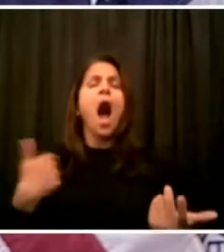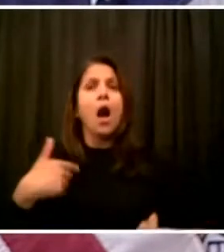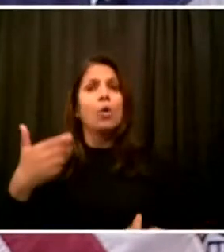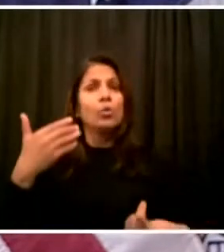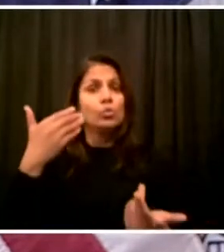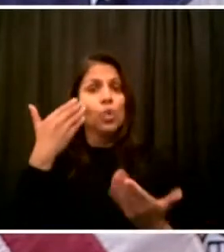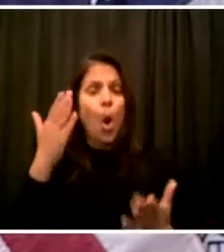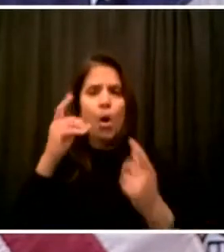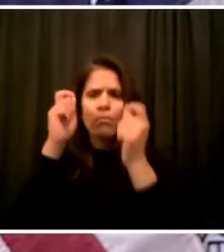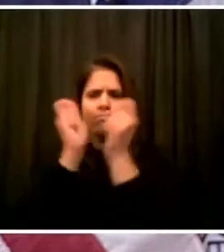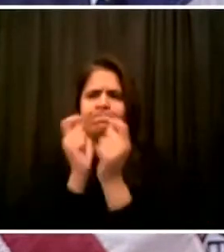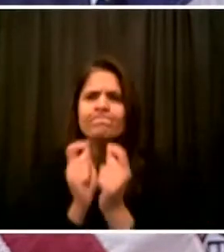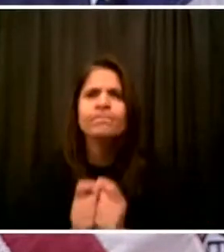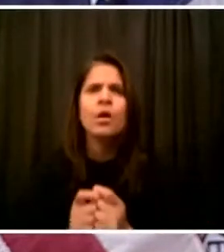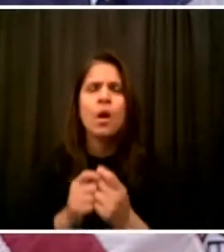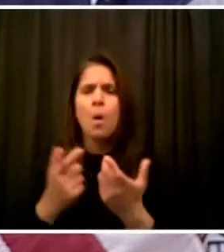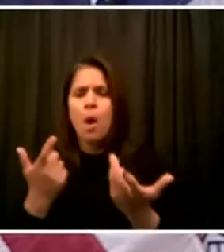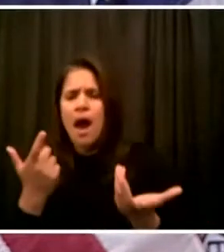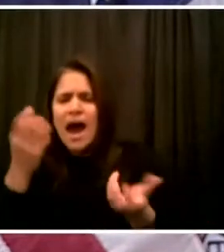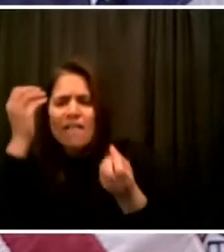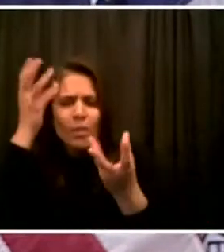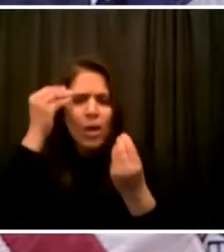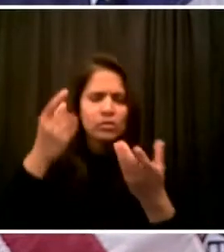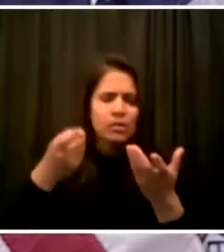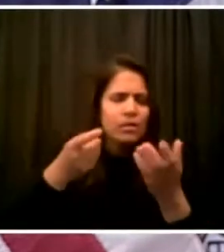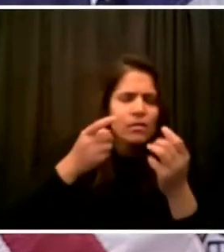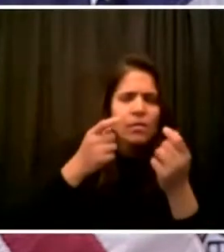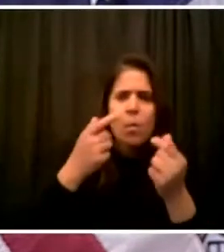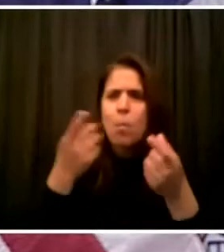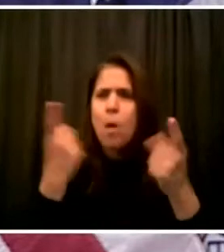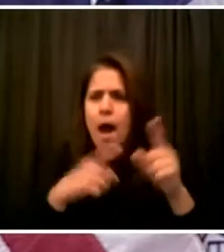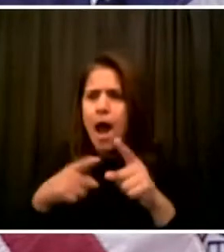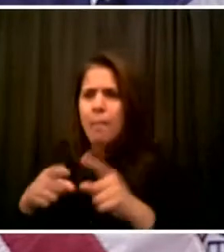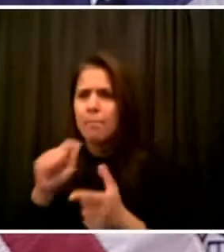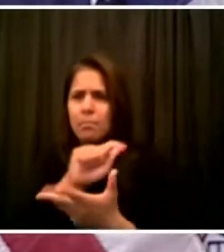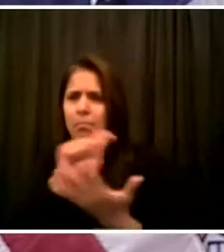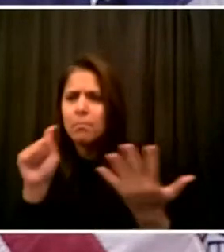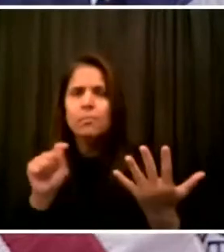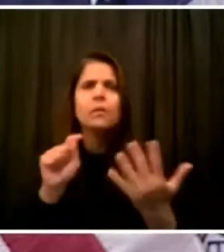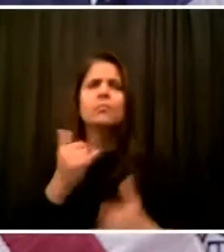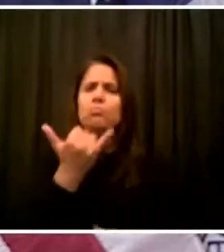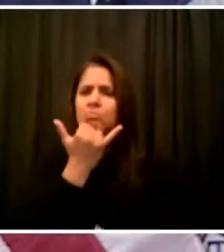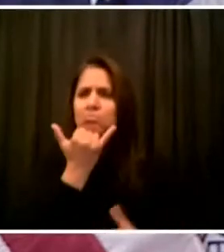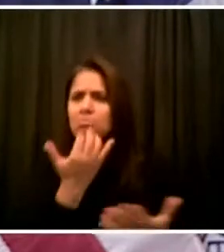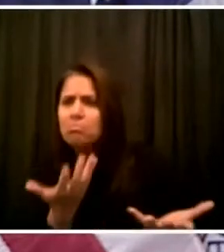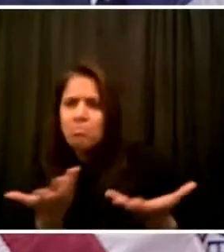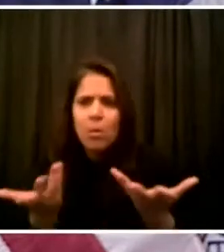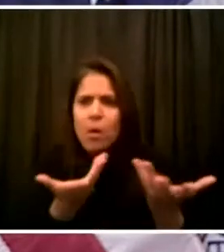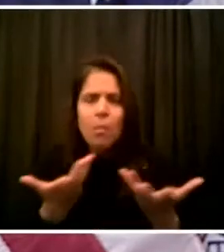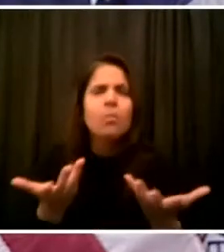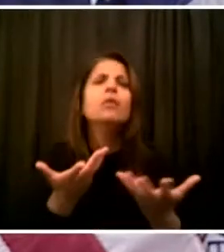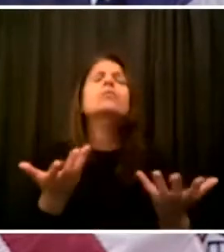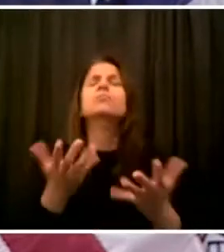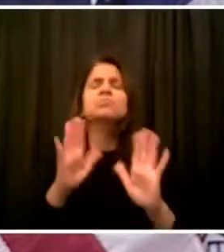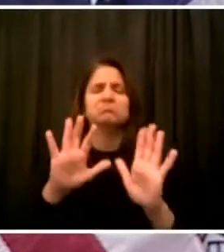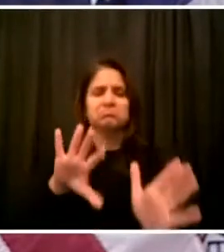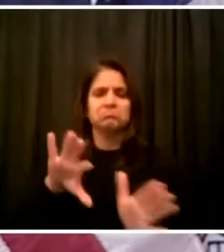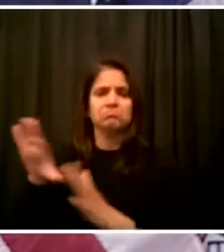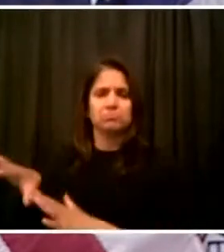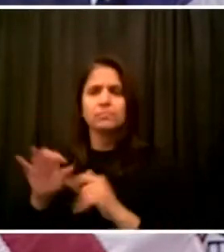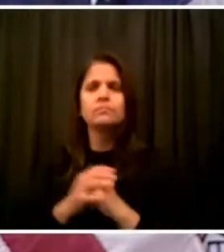are suggesting, but I can tell you that what everyone had to do was figure out a way to distribute fairly to everyone involved, because there was